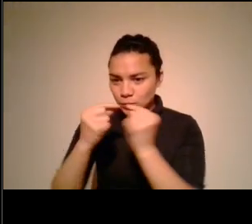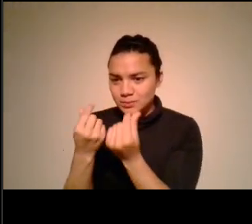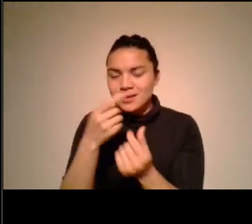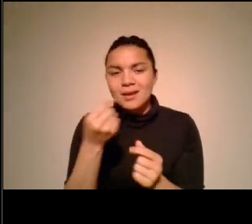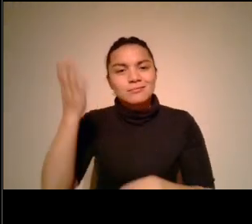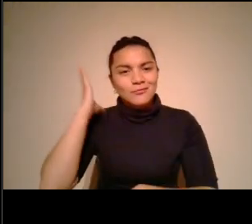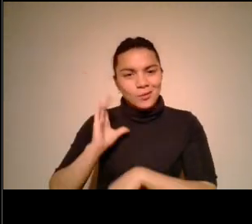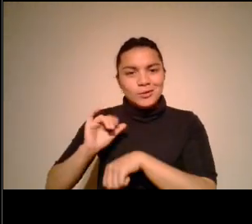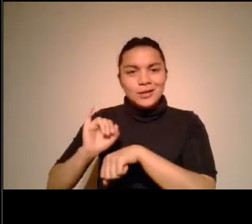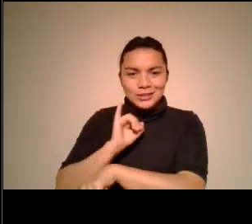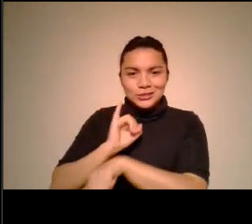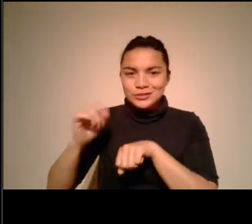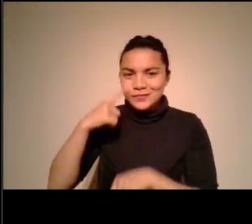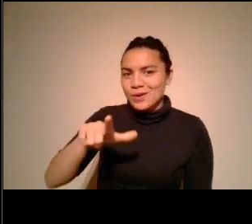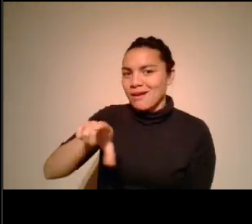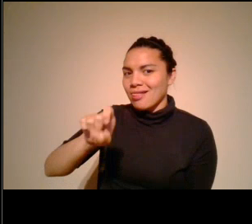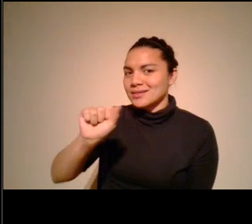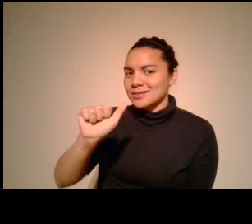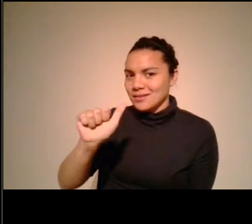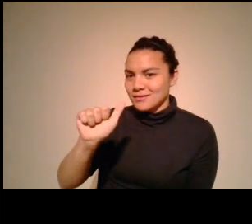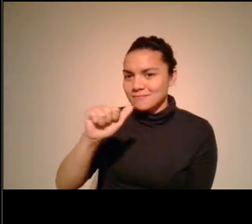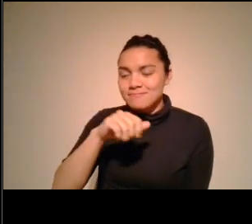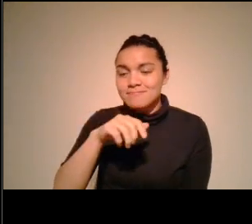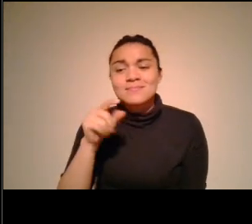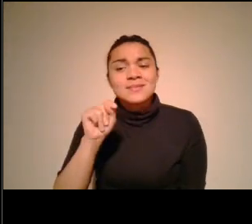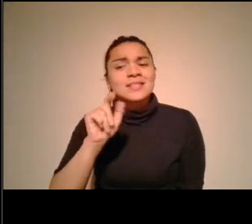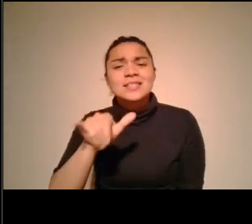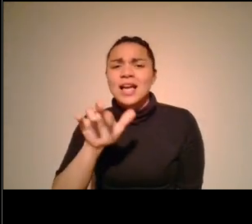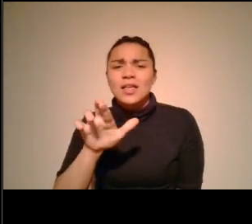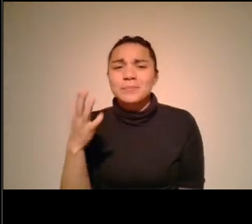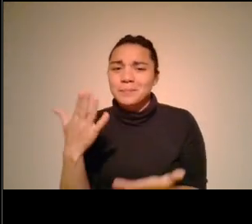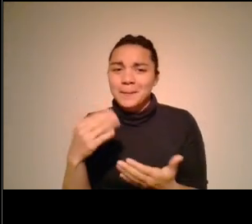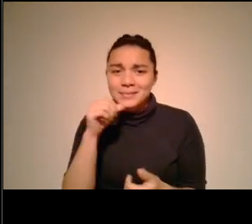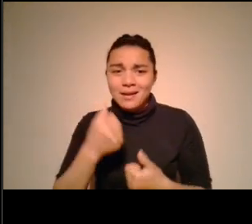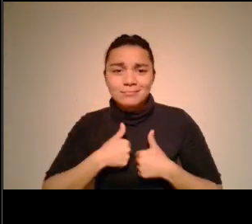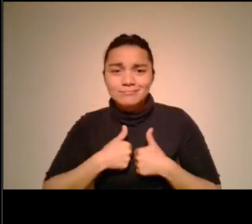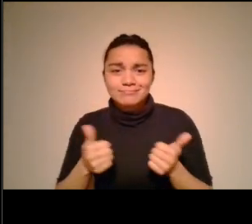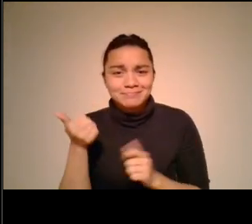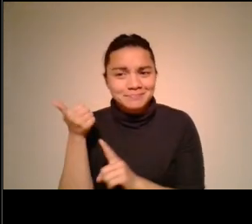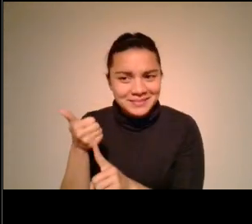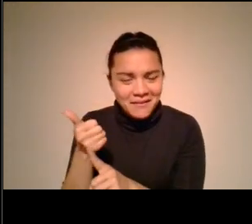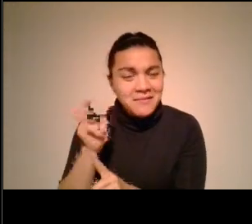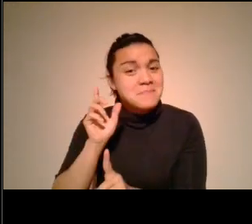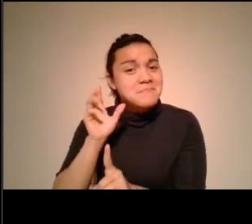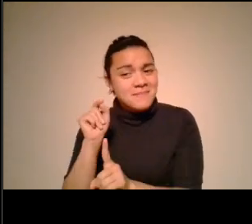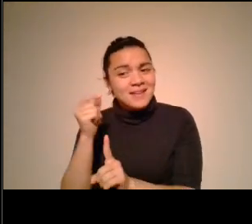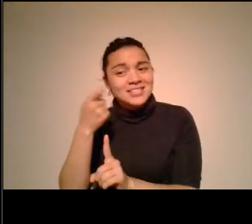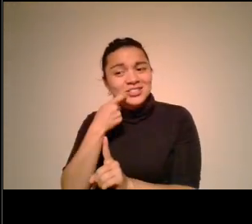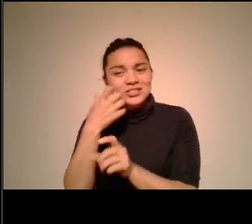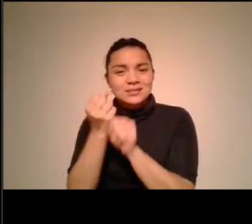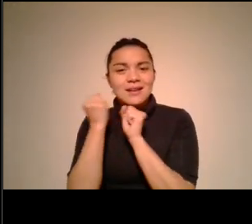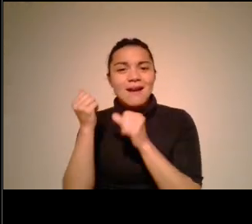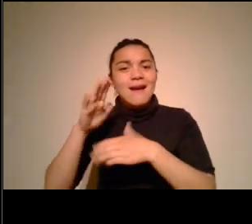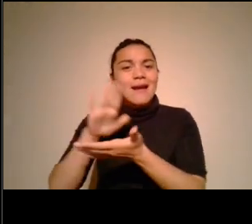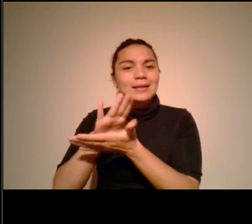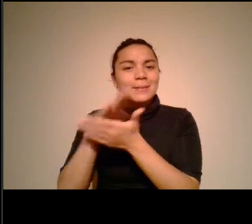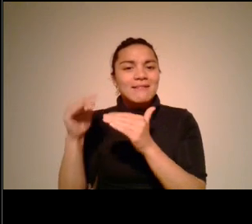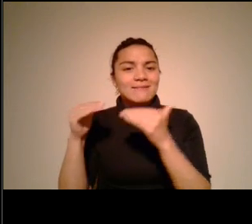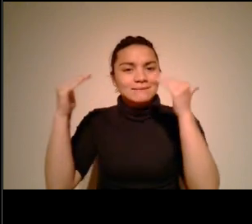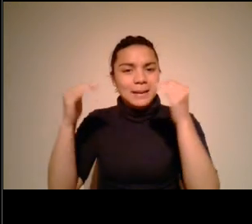at the LSA. Tyler might not tell you this himself, but he just received an Academic Advancement Award from the